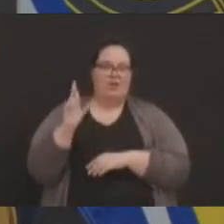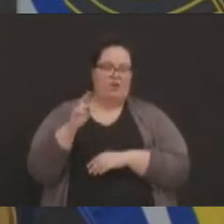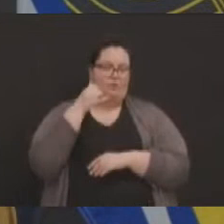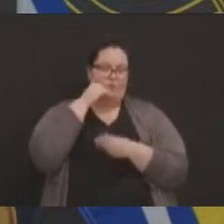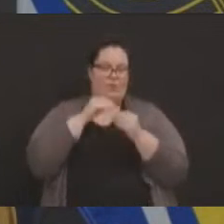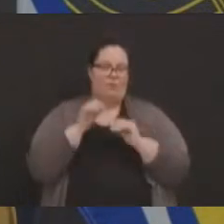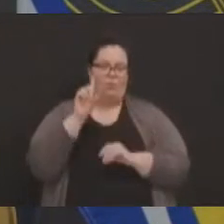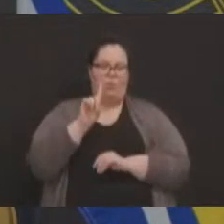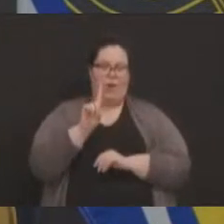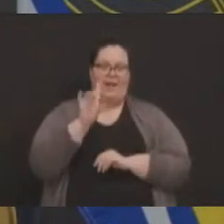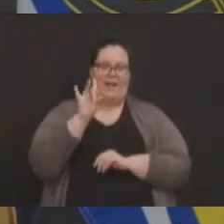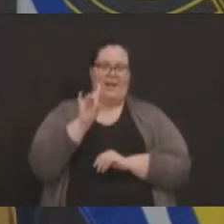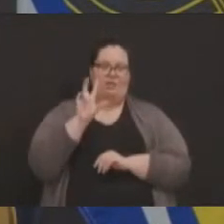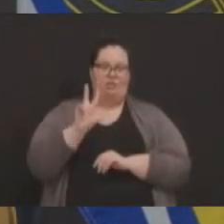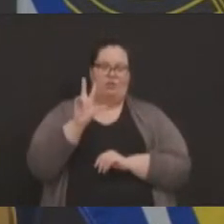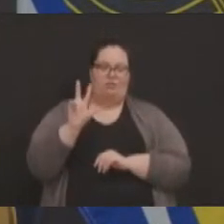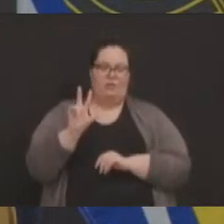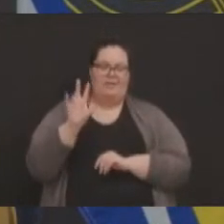nav@navnb.ca, that's